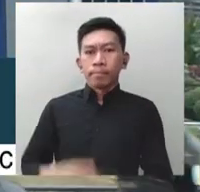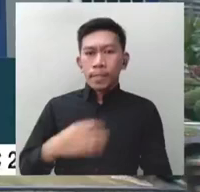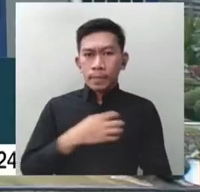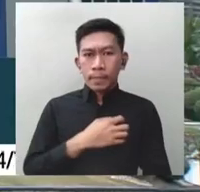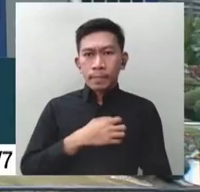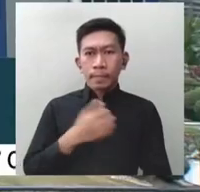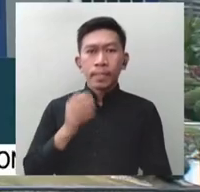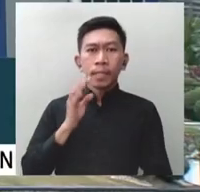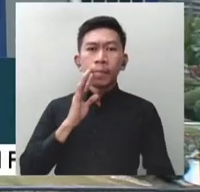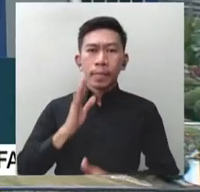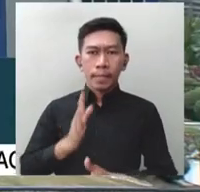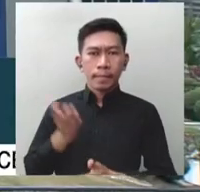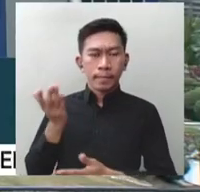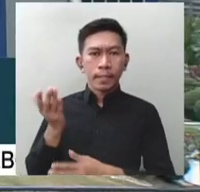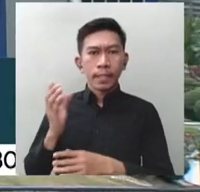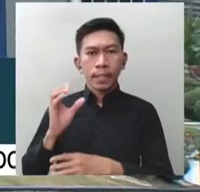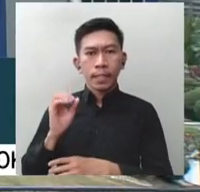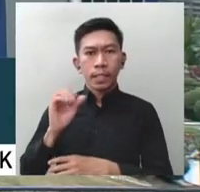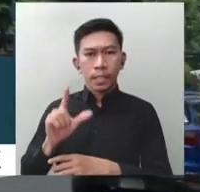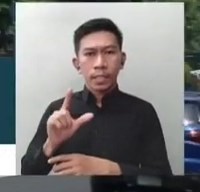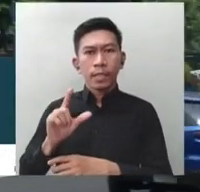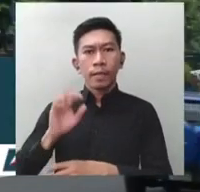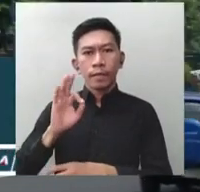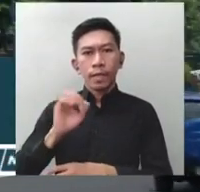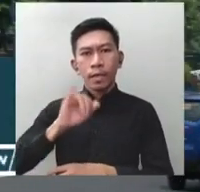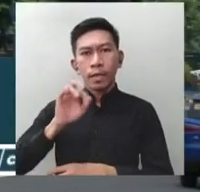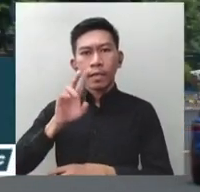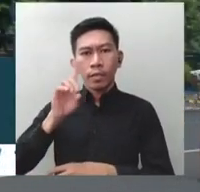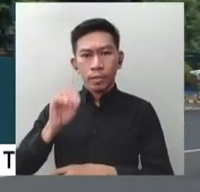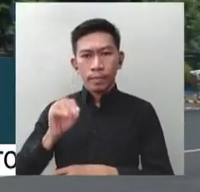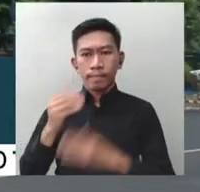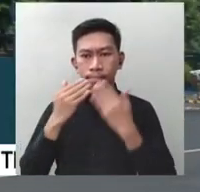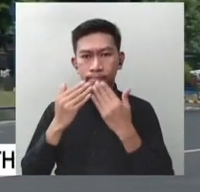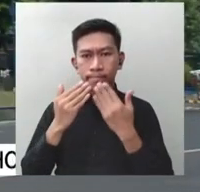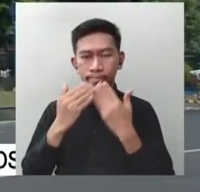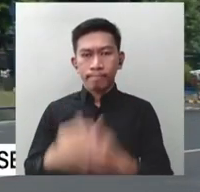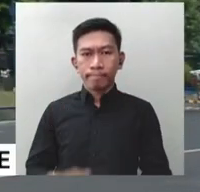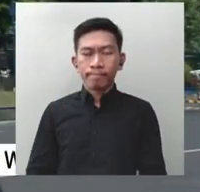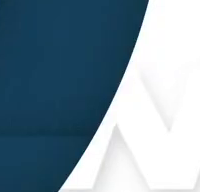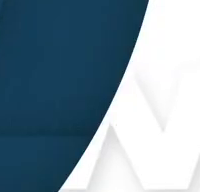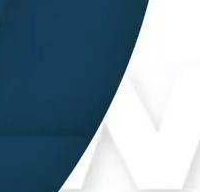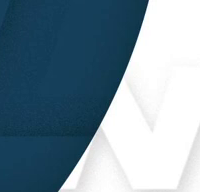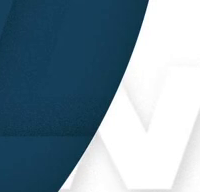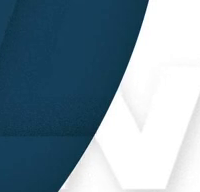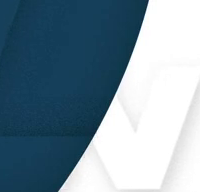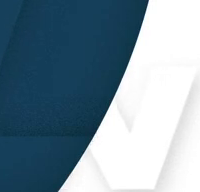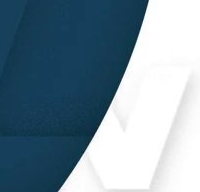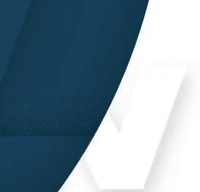Colonel Gene Fajardo, thanks for taking our call. Thank you, ma'am.